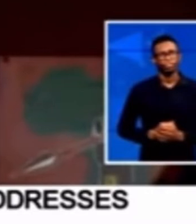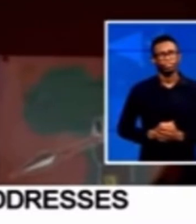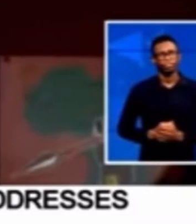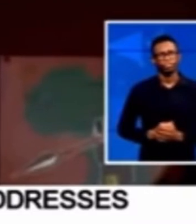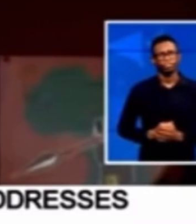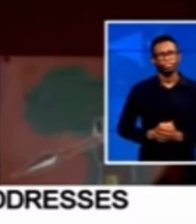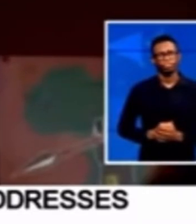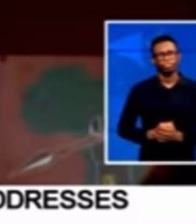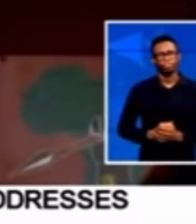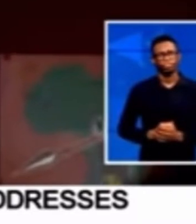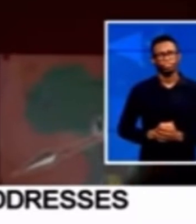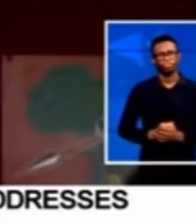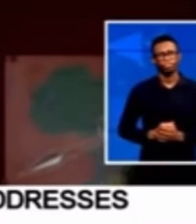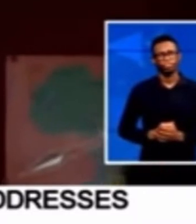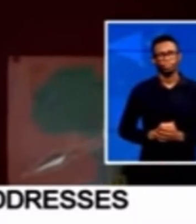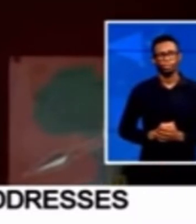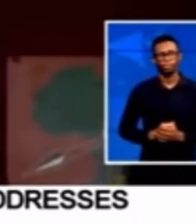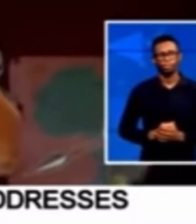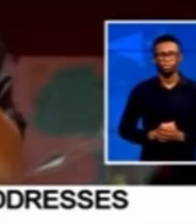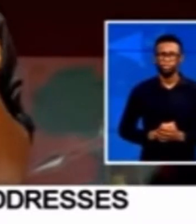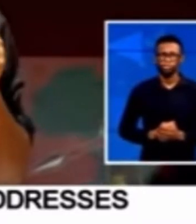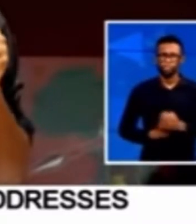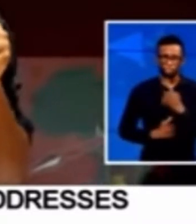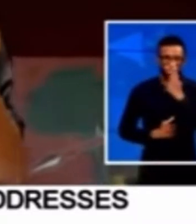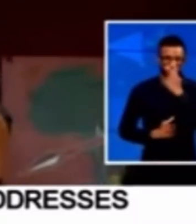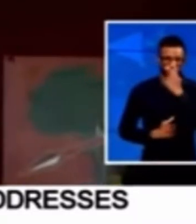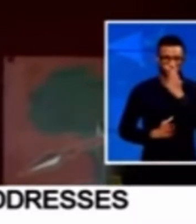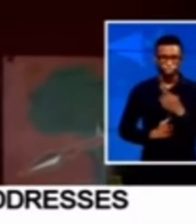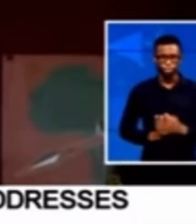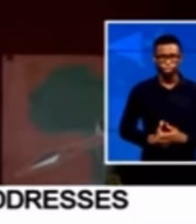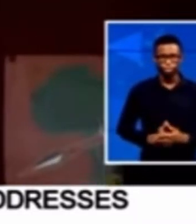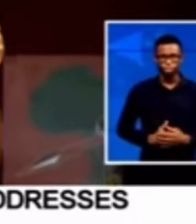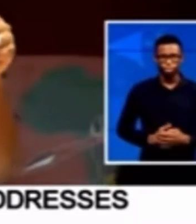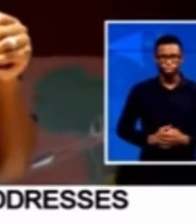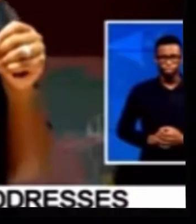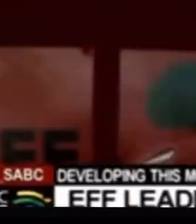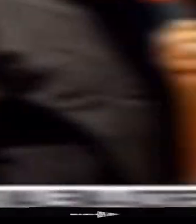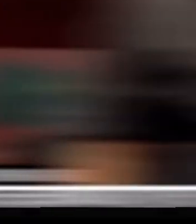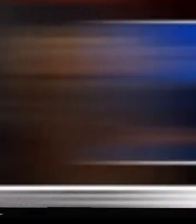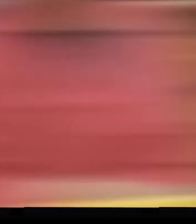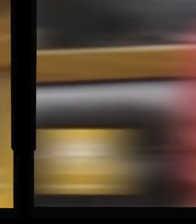I see him as firm and not willing to let bad governance destroy his country.